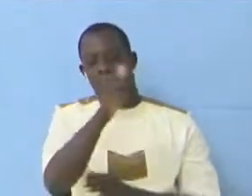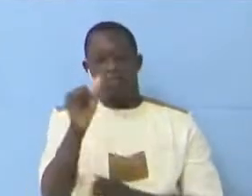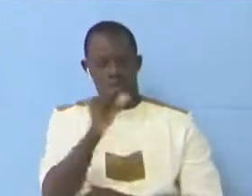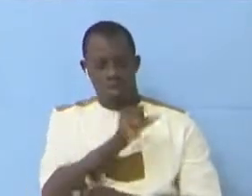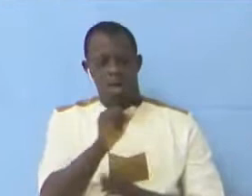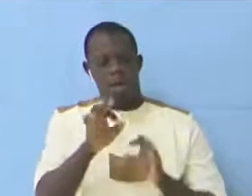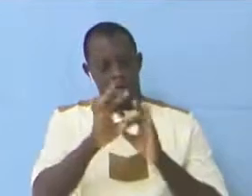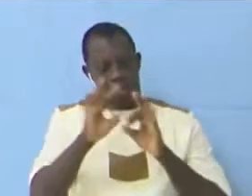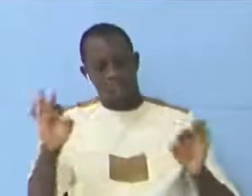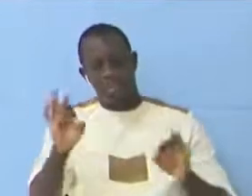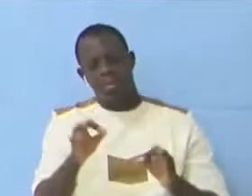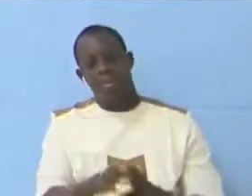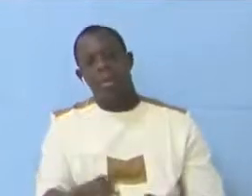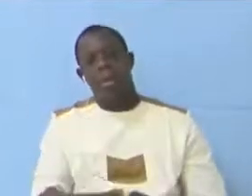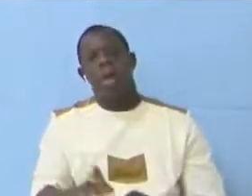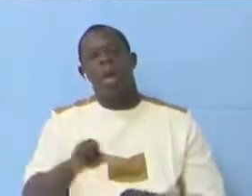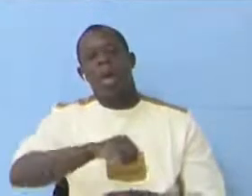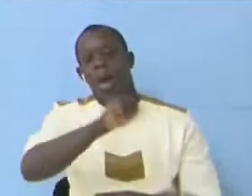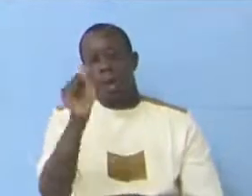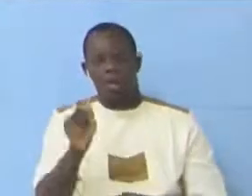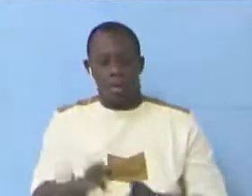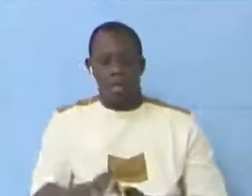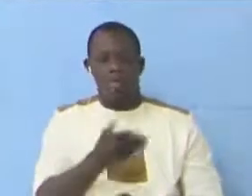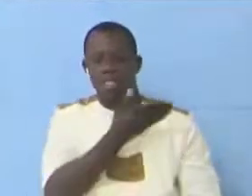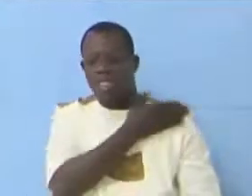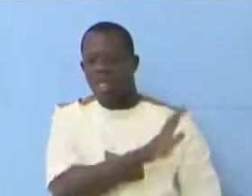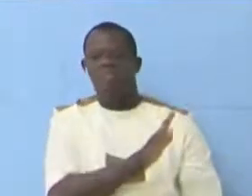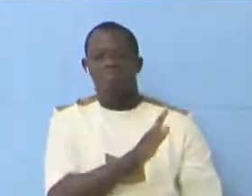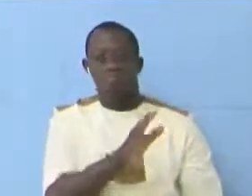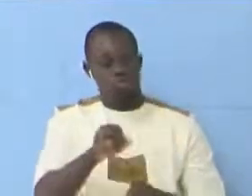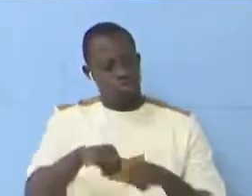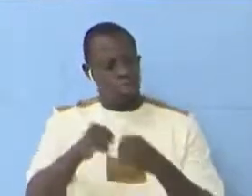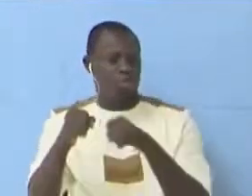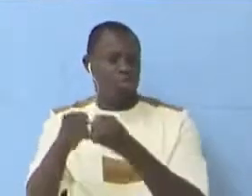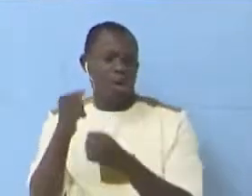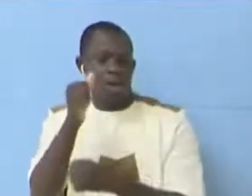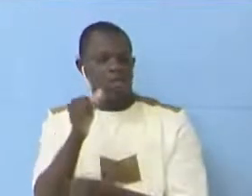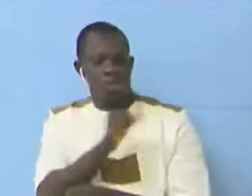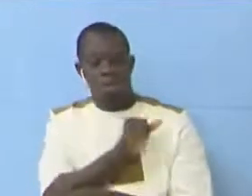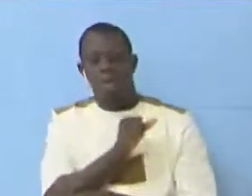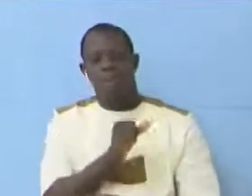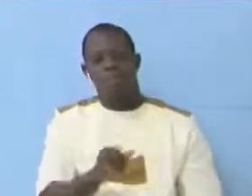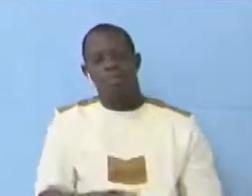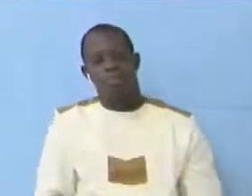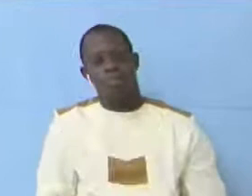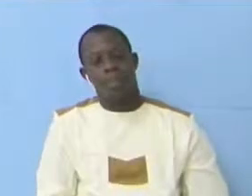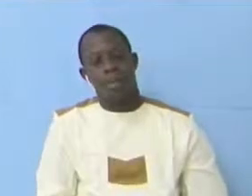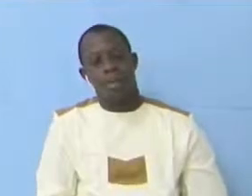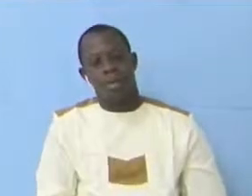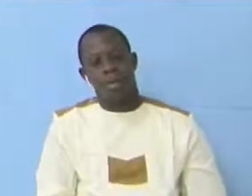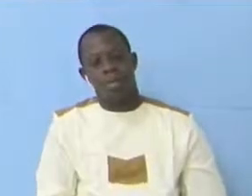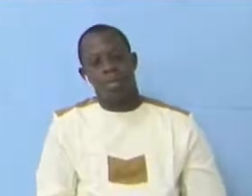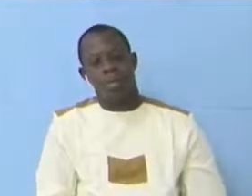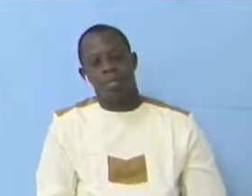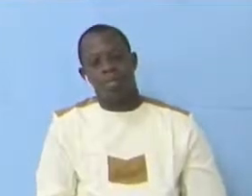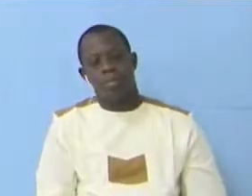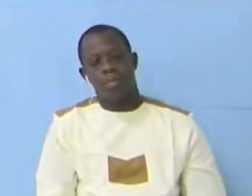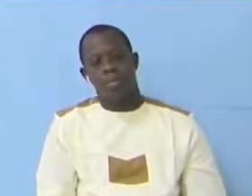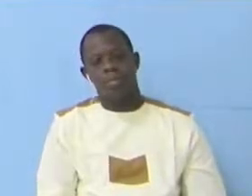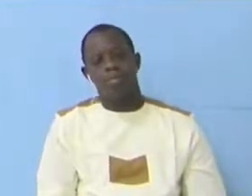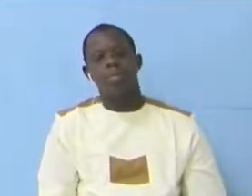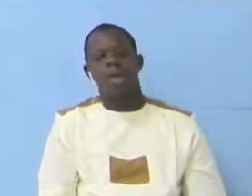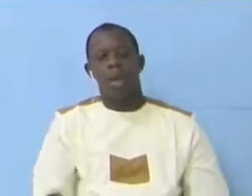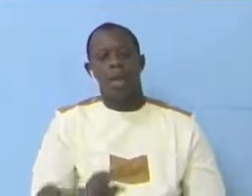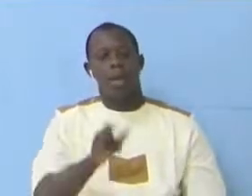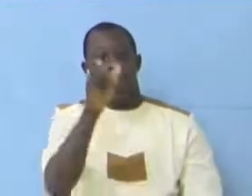peace. Te bàyyi yàqante bi. We wish peace for each other. jox kenn ku nekk li ñu